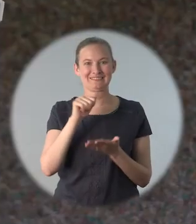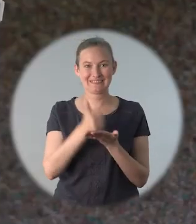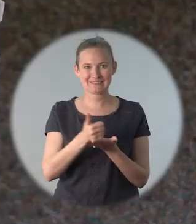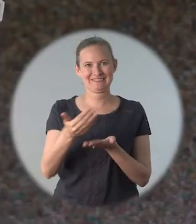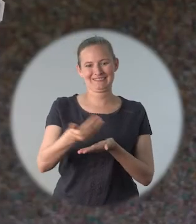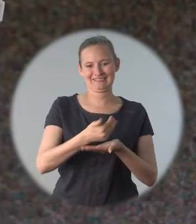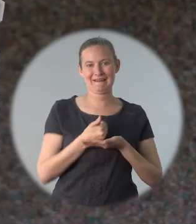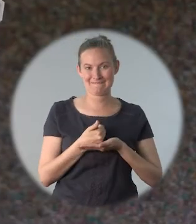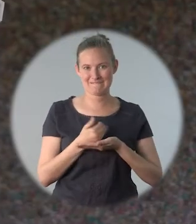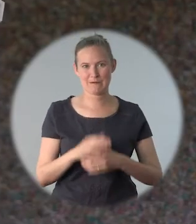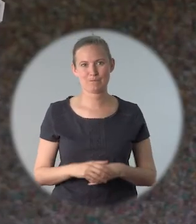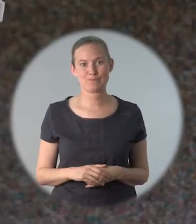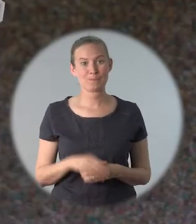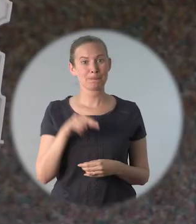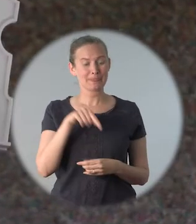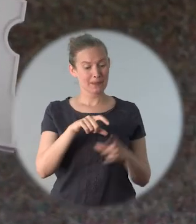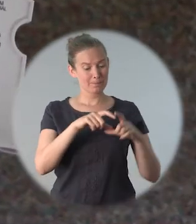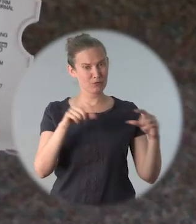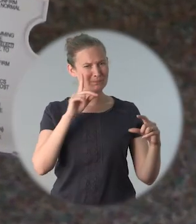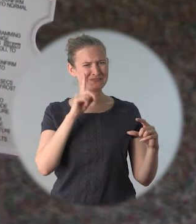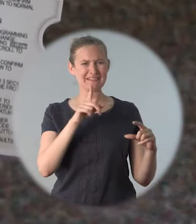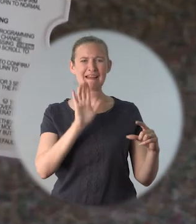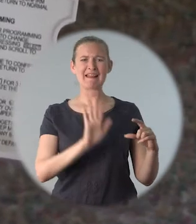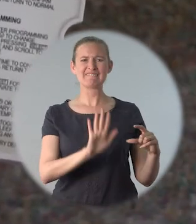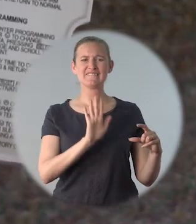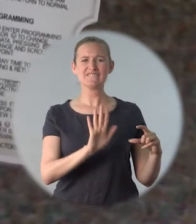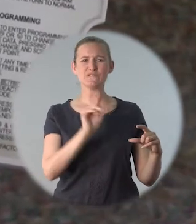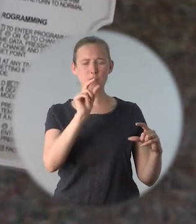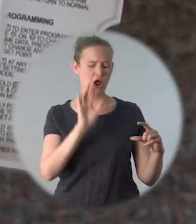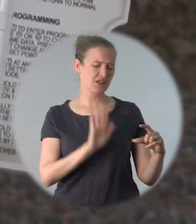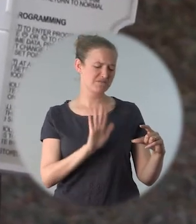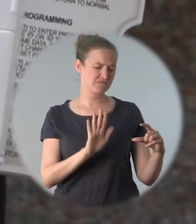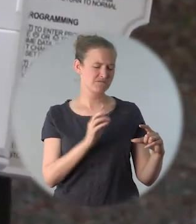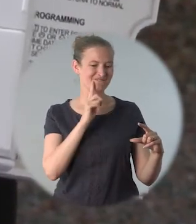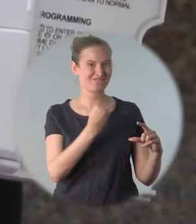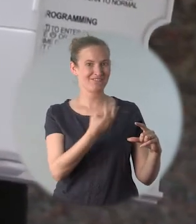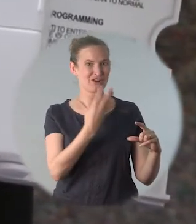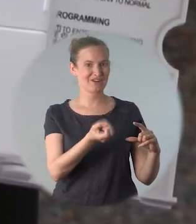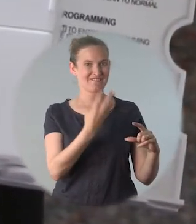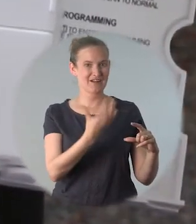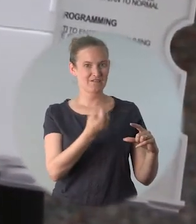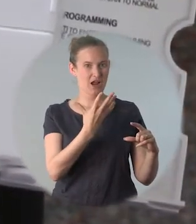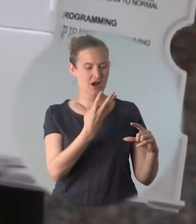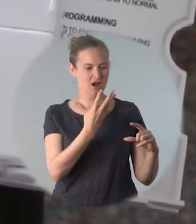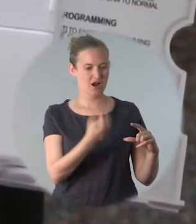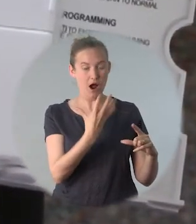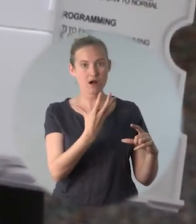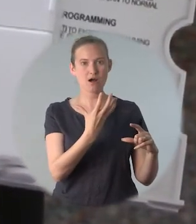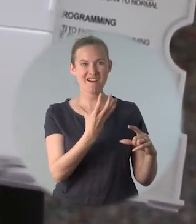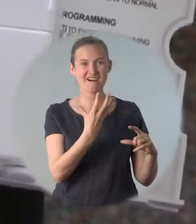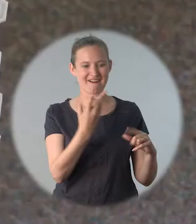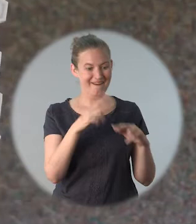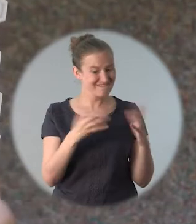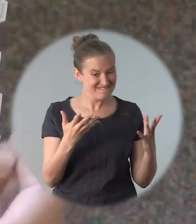On this programmer if you don't press anything for a little while it automatically goes back to normal mode. If this